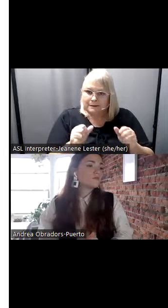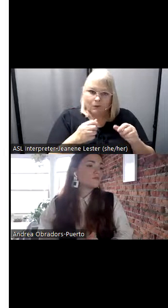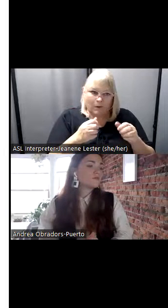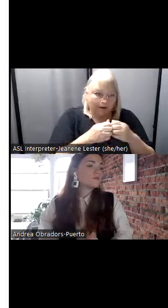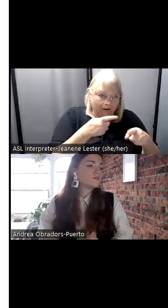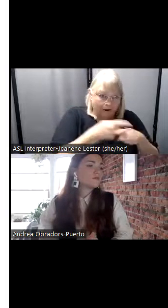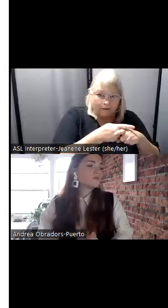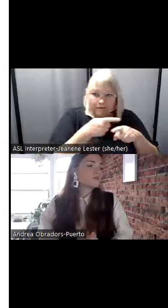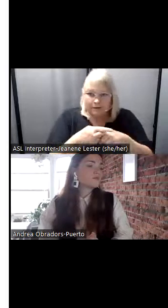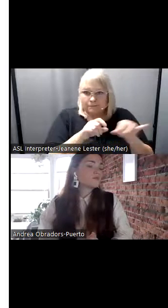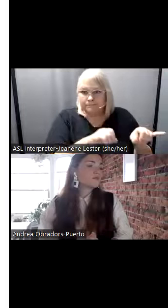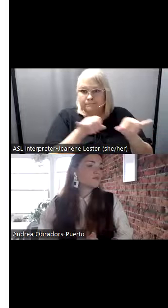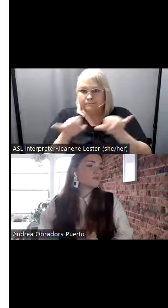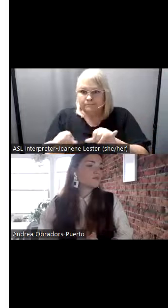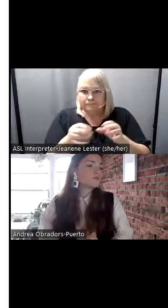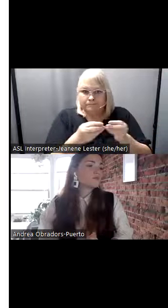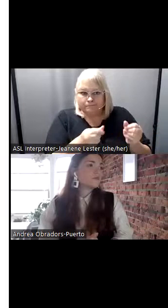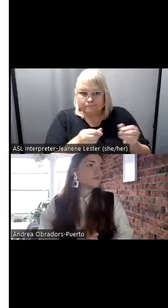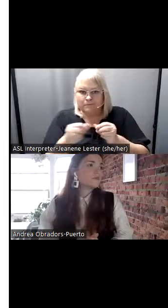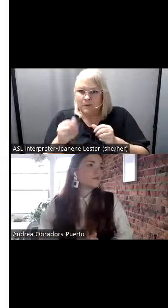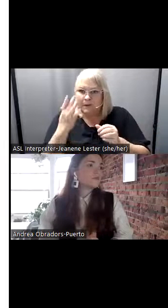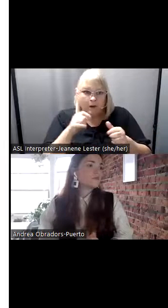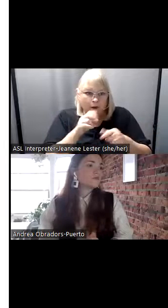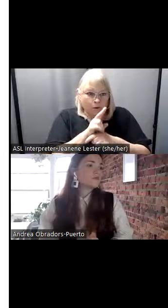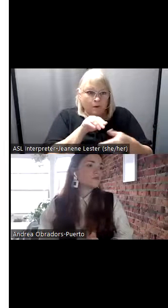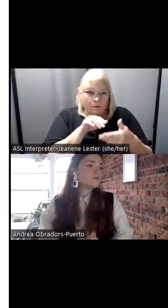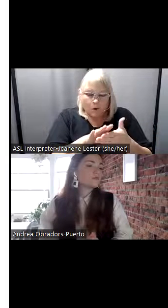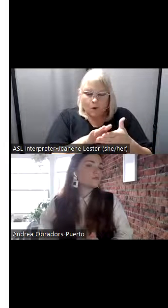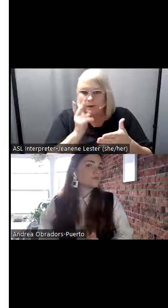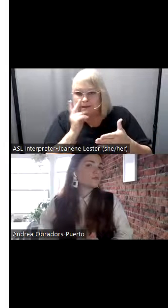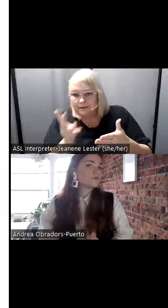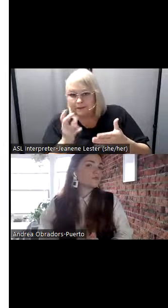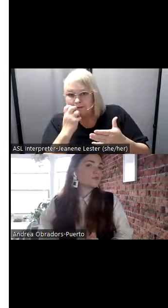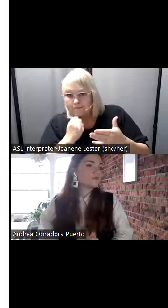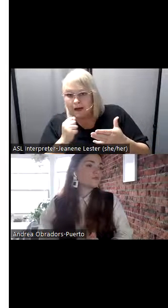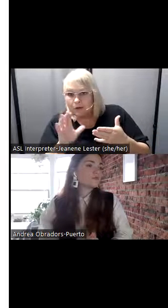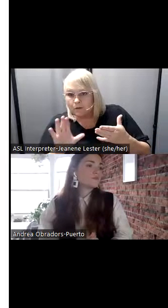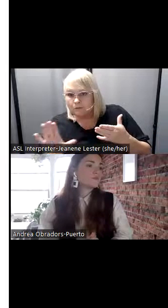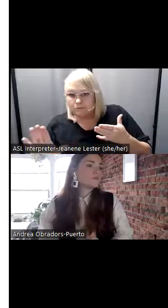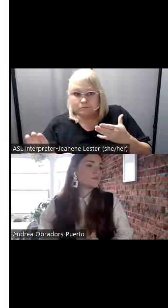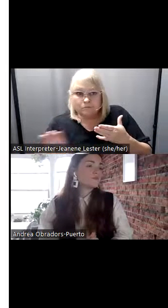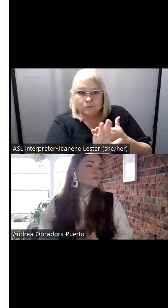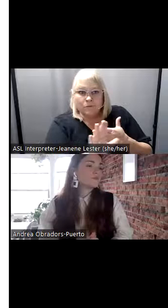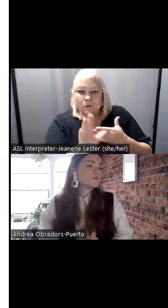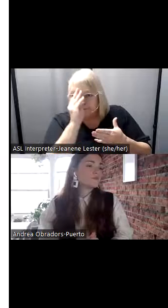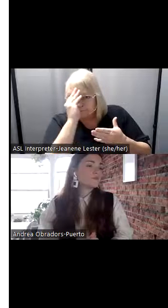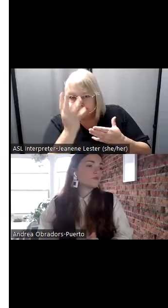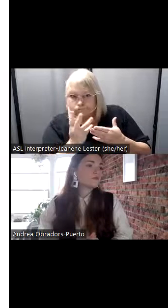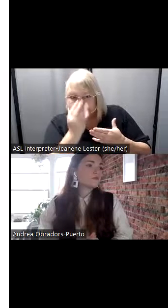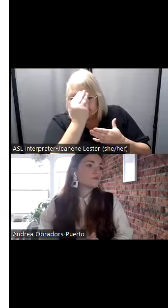basically sees the value of involving and relying on user voices collectively to enhance creativity and take